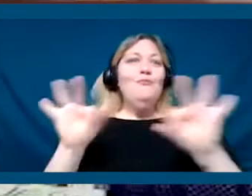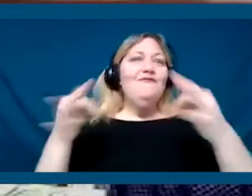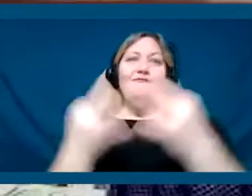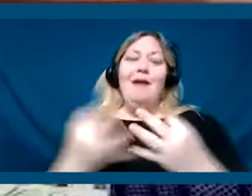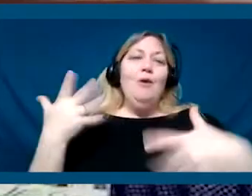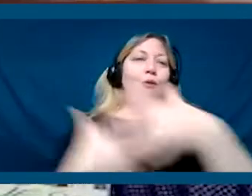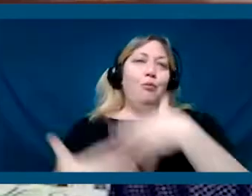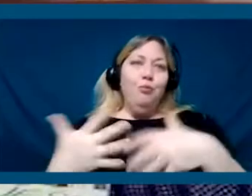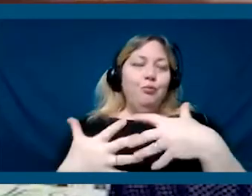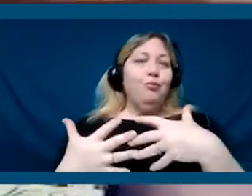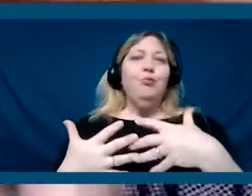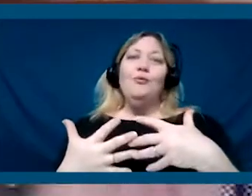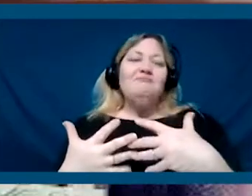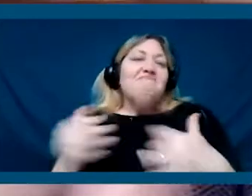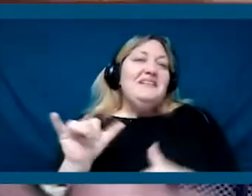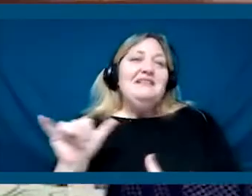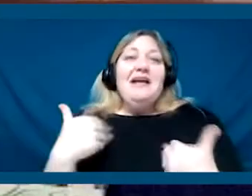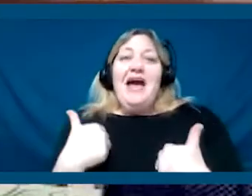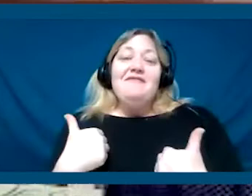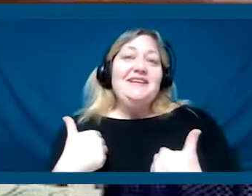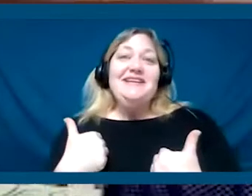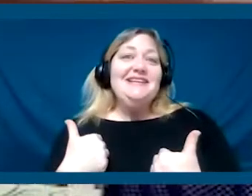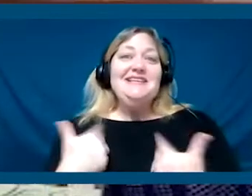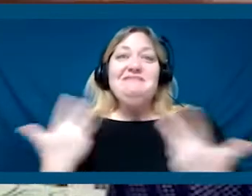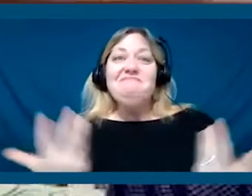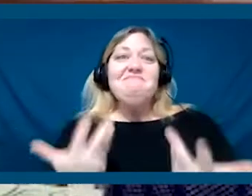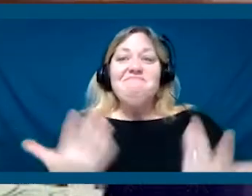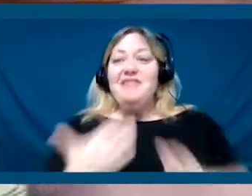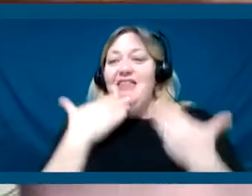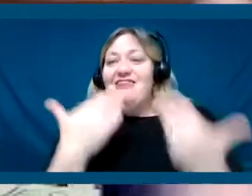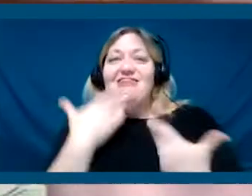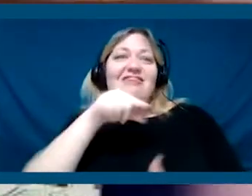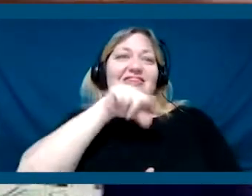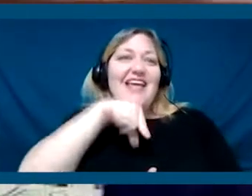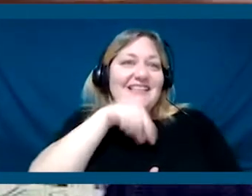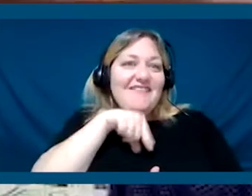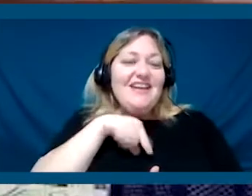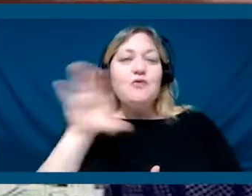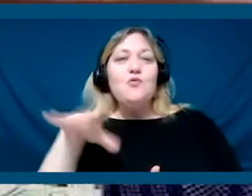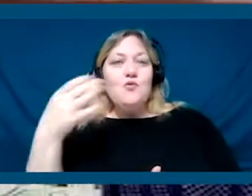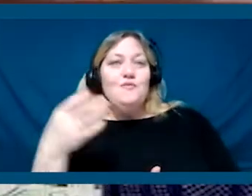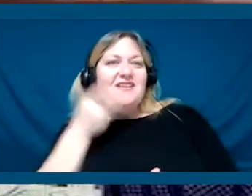we did that. It's like having think of it maybe like a Thanksgiving or a Christmas dinner,